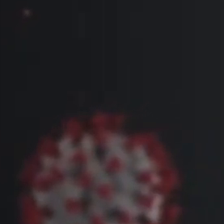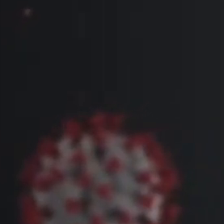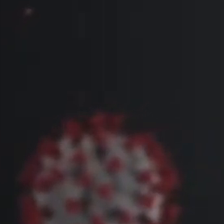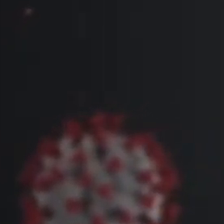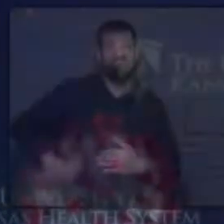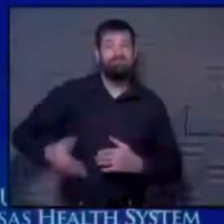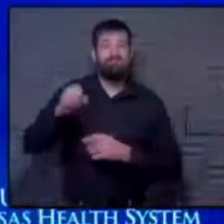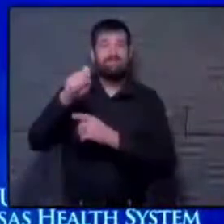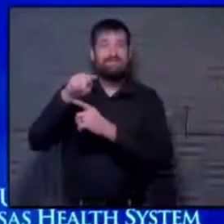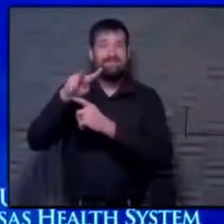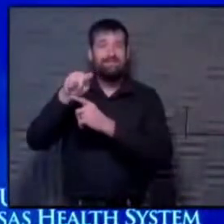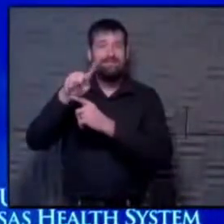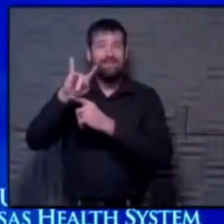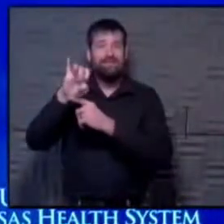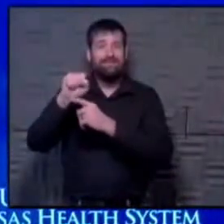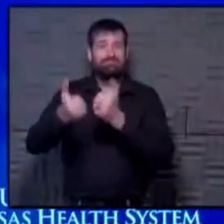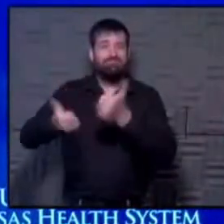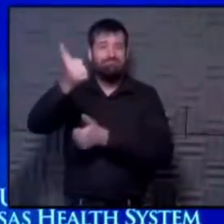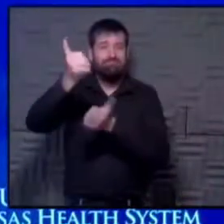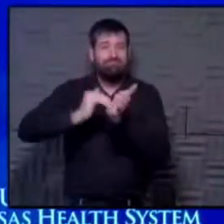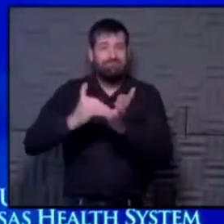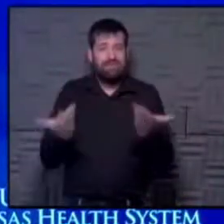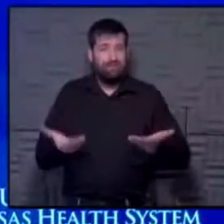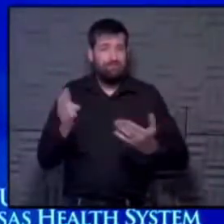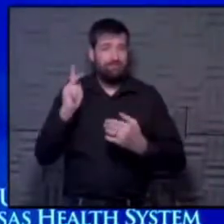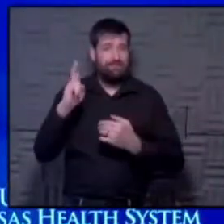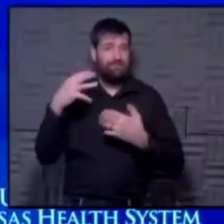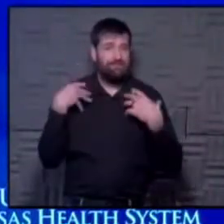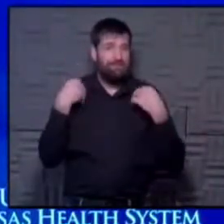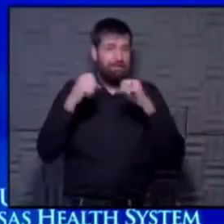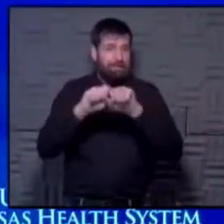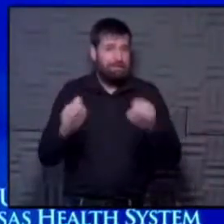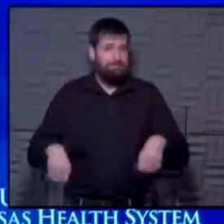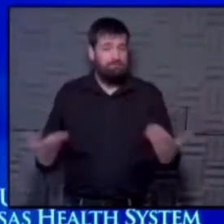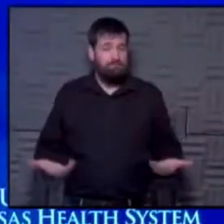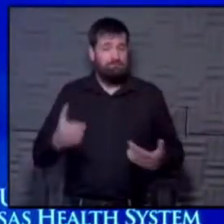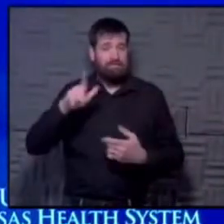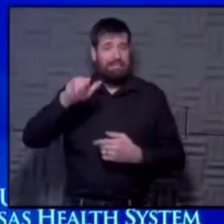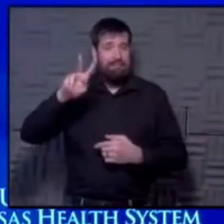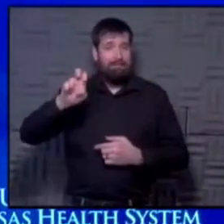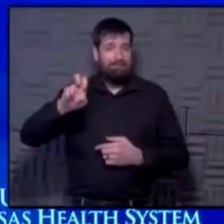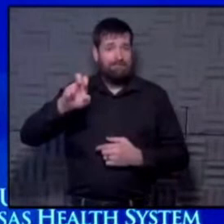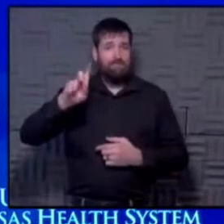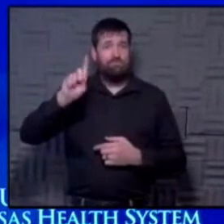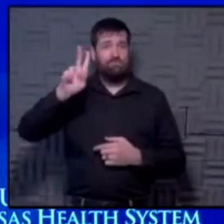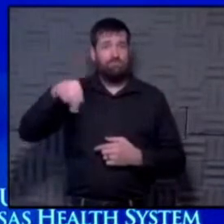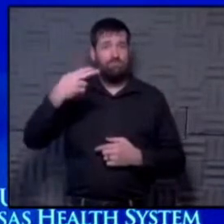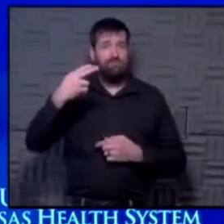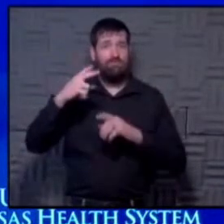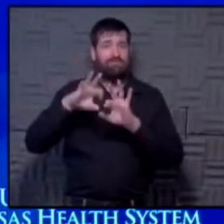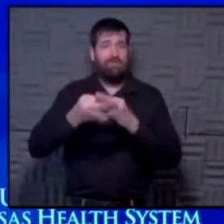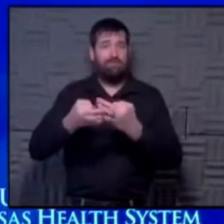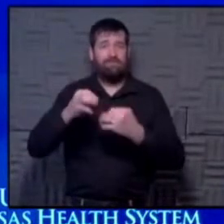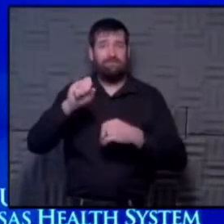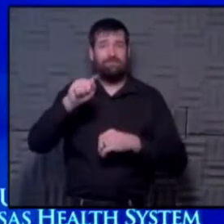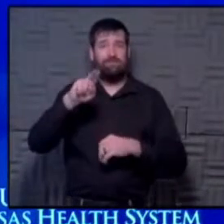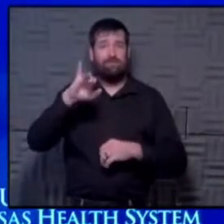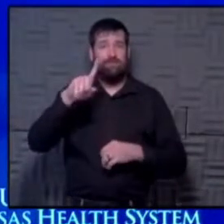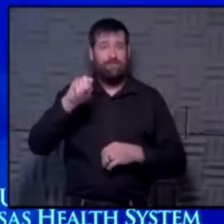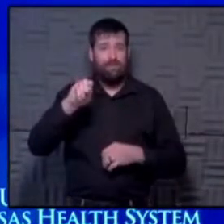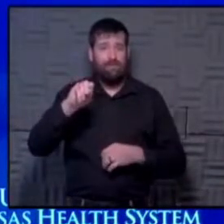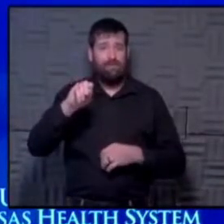Good morning. This is Steve Stites, the Chief Medical Officer here at the University of Kansas Health System, broadcasting live with you from the Dahl Simons Family Studio. Delighted to be back